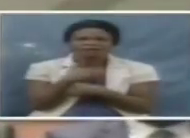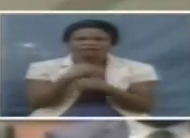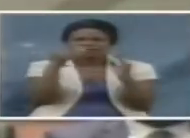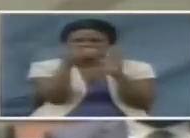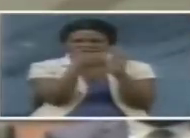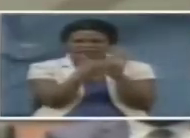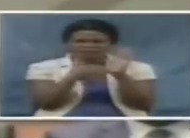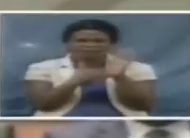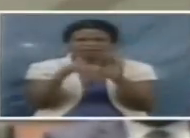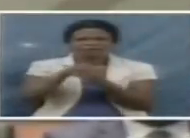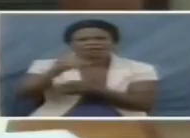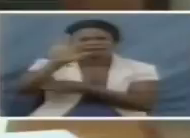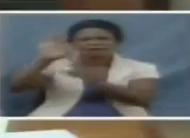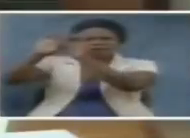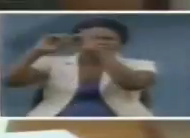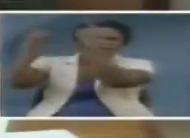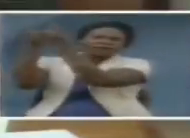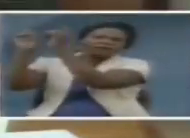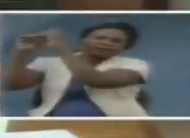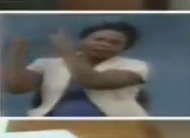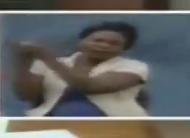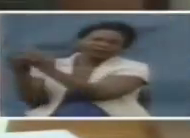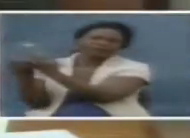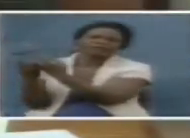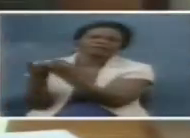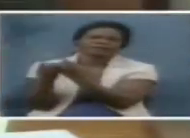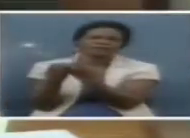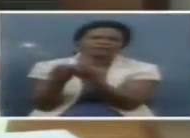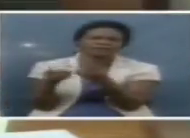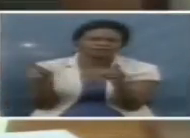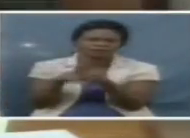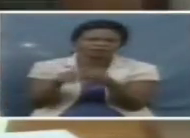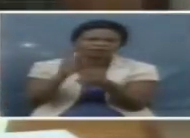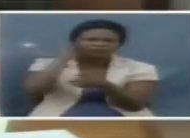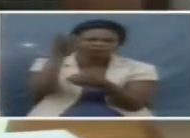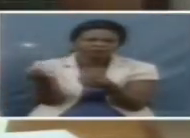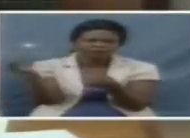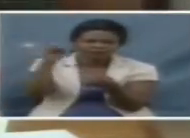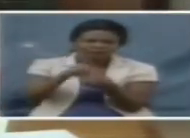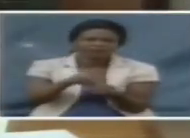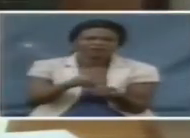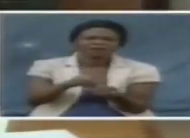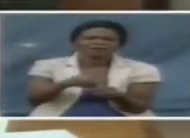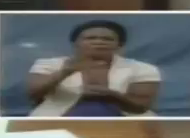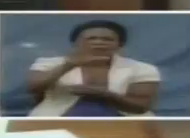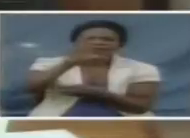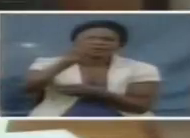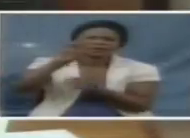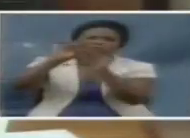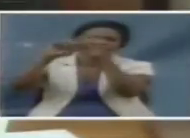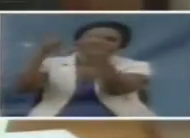been piloted in 5 districts and will be rolled out to an additional